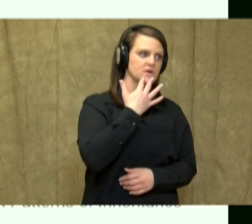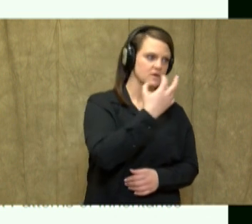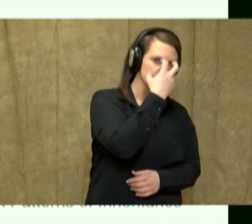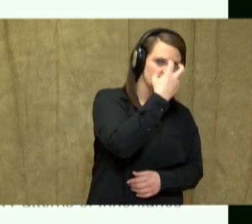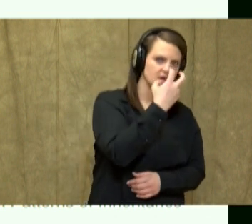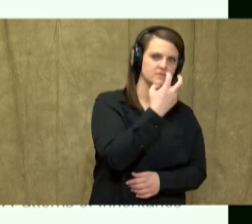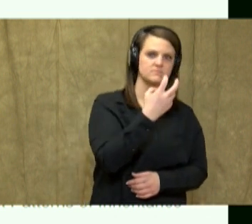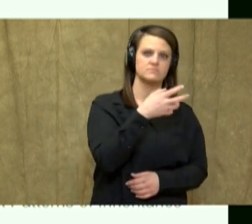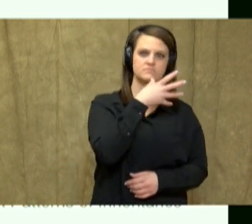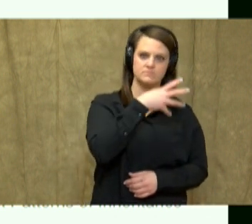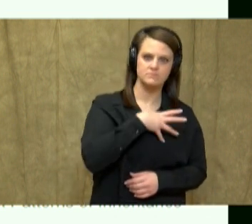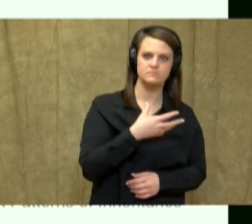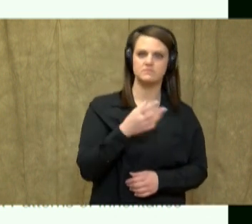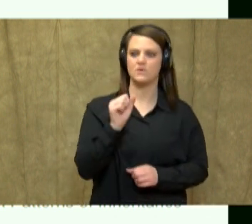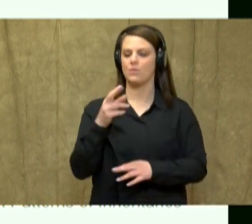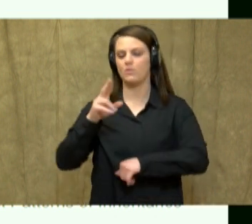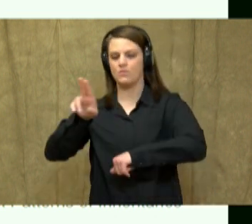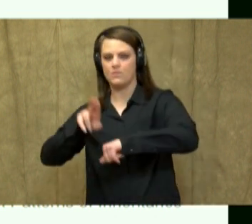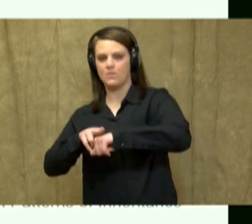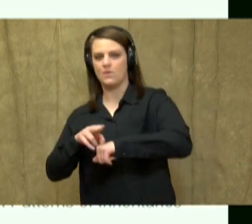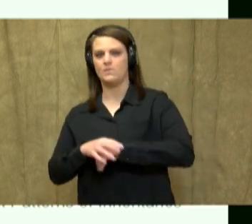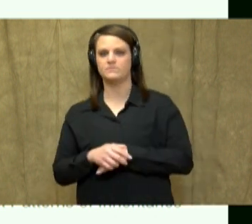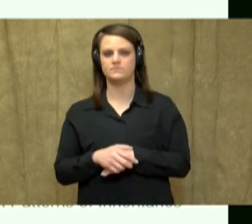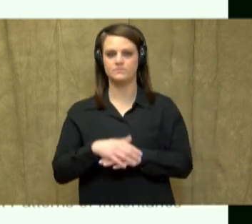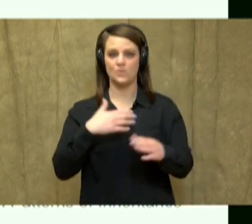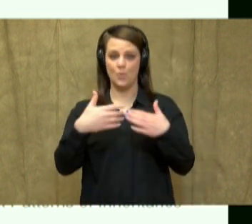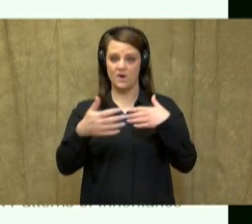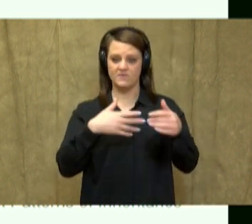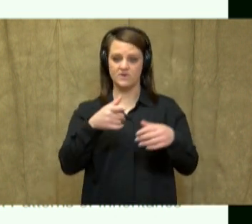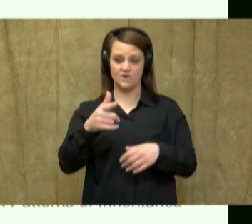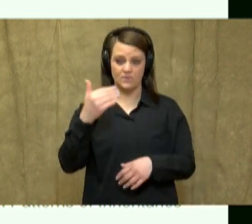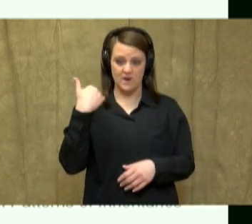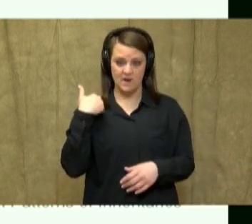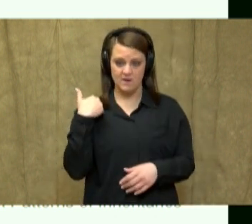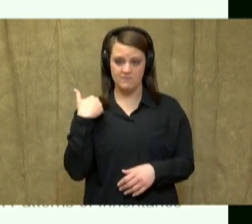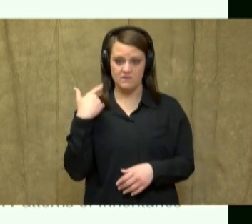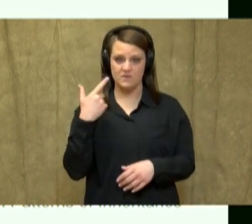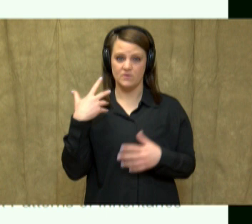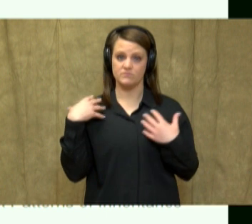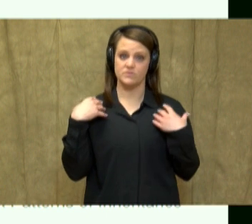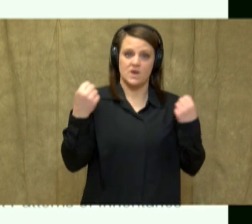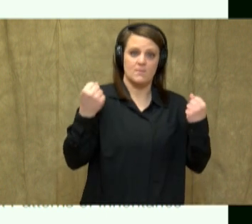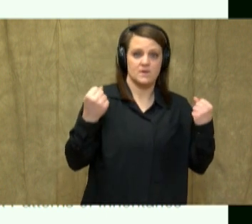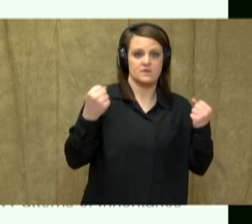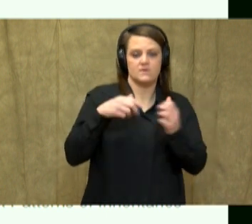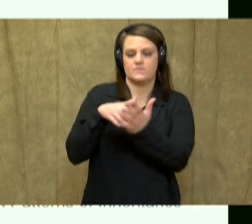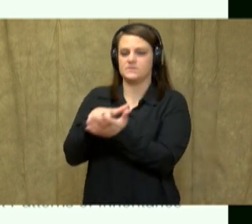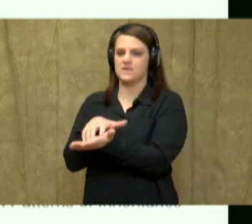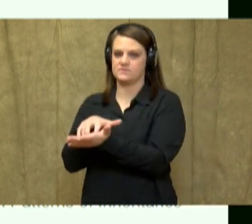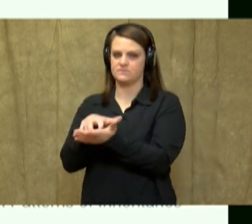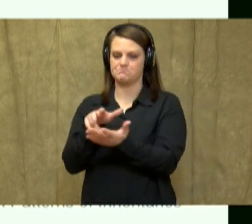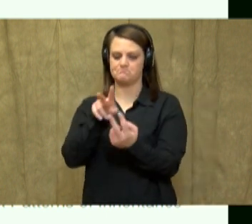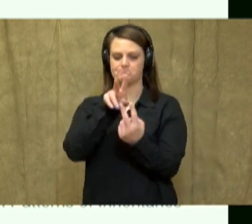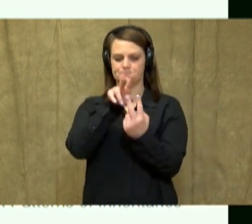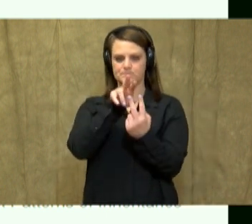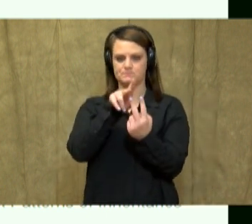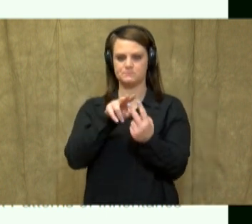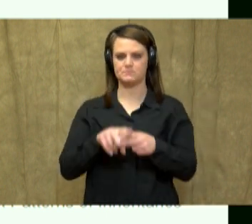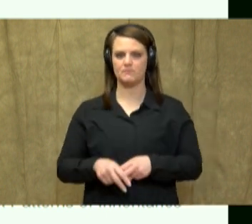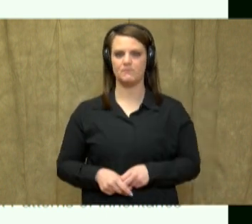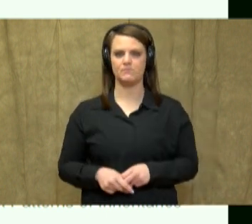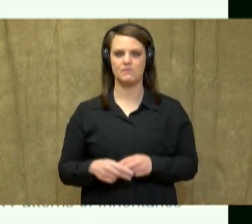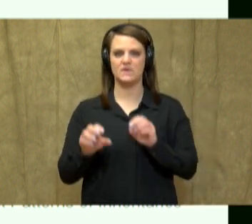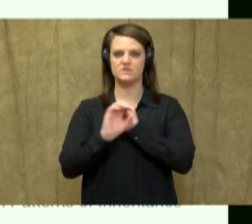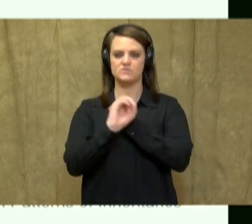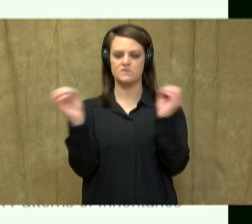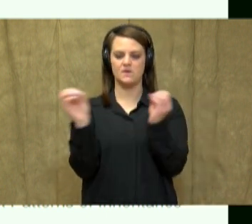colorblind as a female or your normal vision, whatever it is, you either have the dominant trait or you have the recessive trait. There